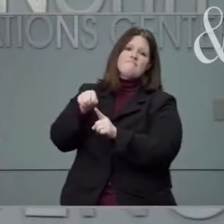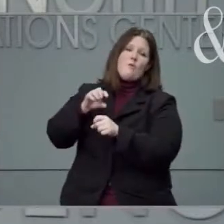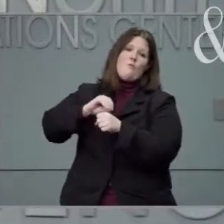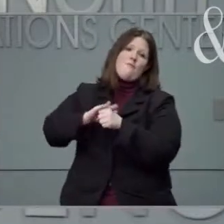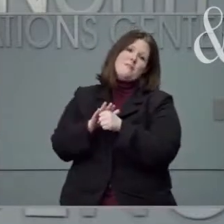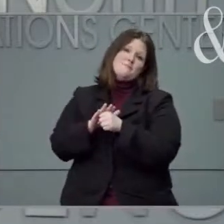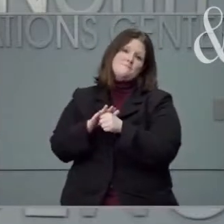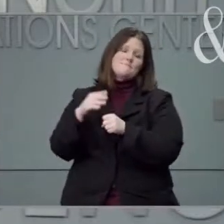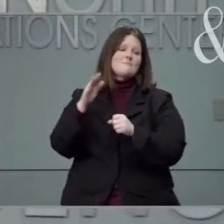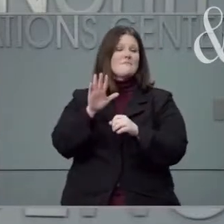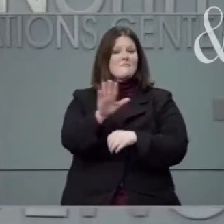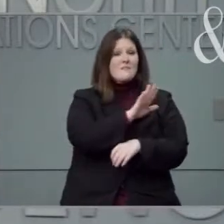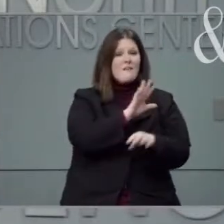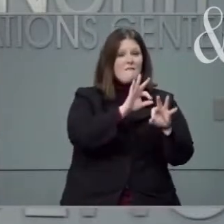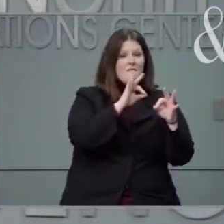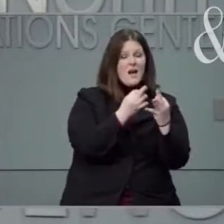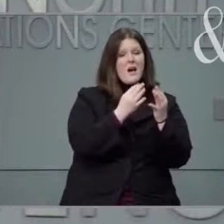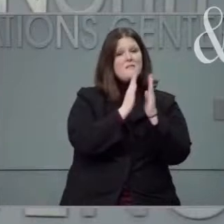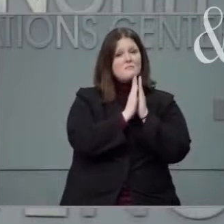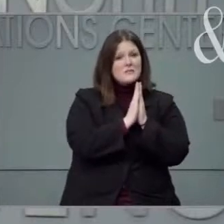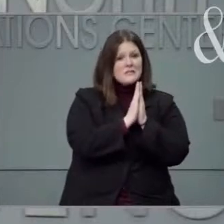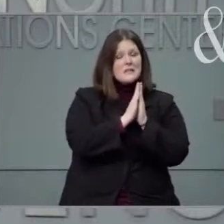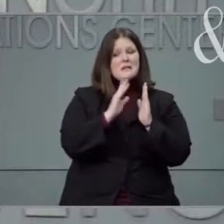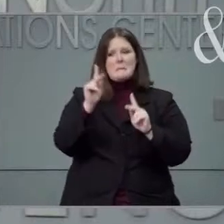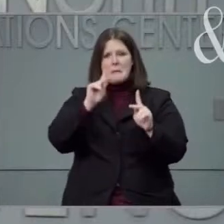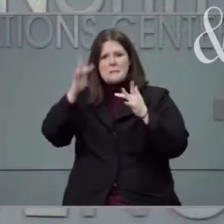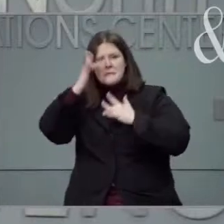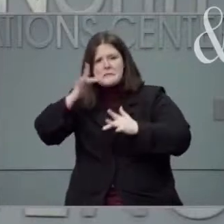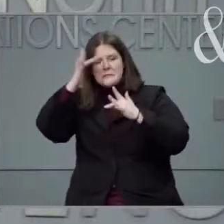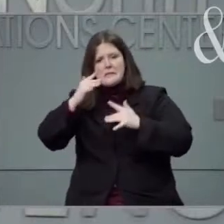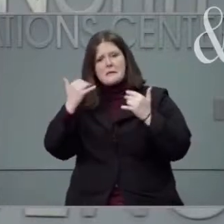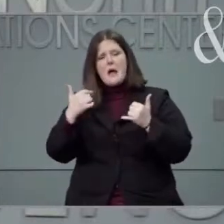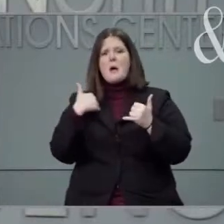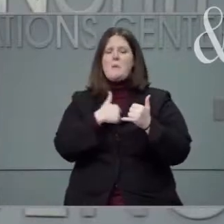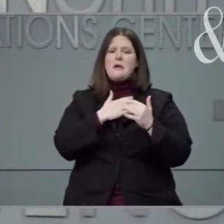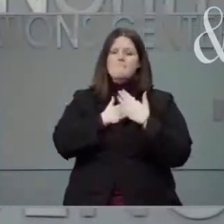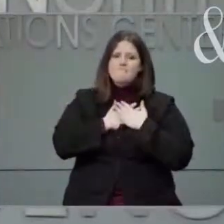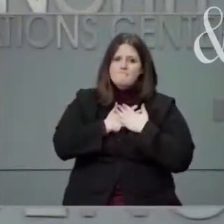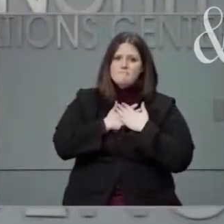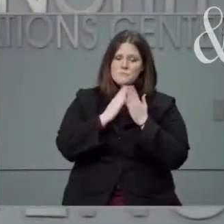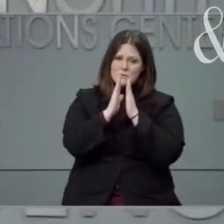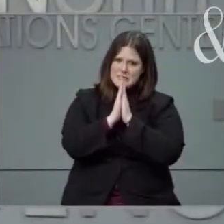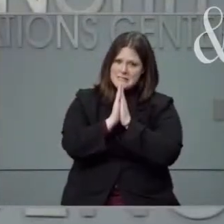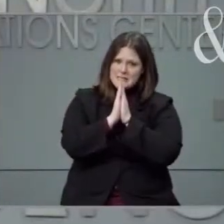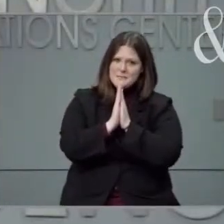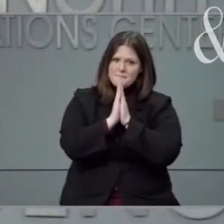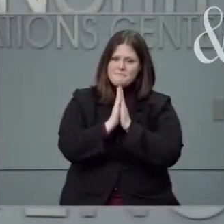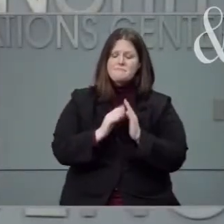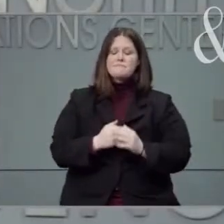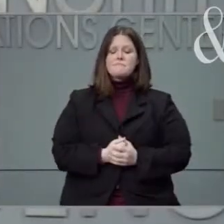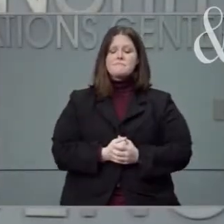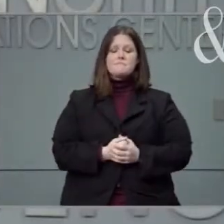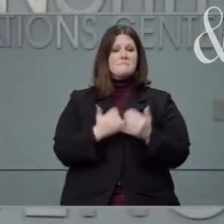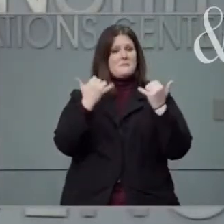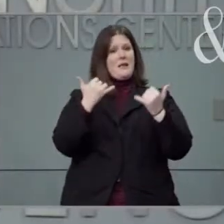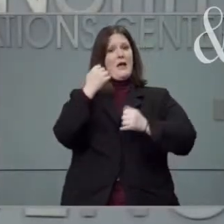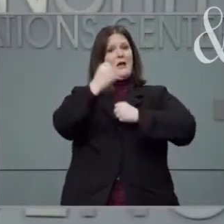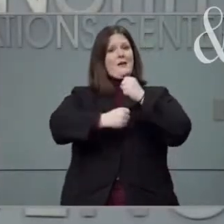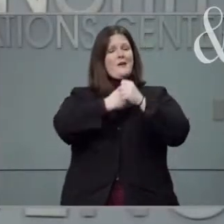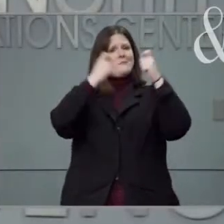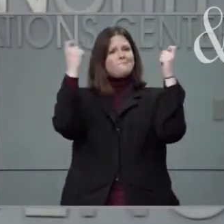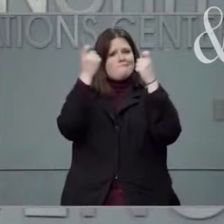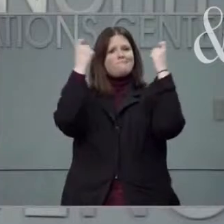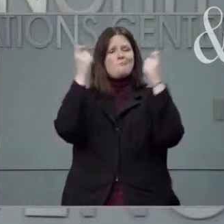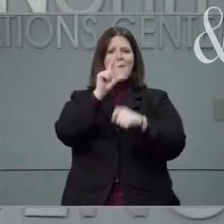and to the people who are fighting it now. We've turned the page on a new year, one that we're hoping will bring us